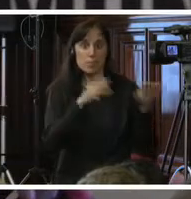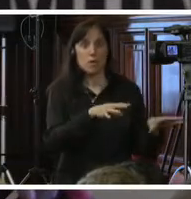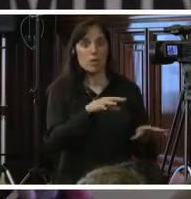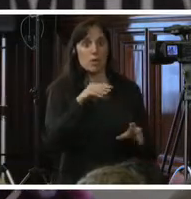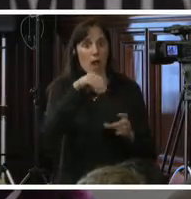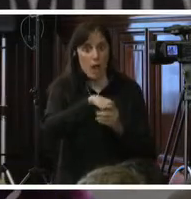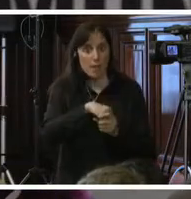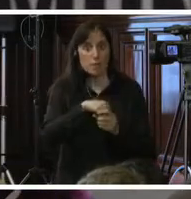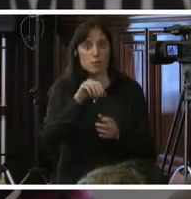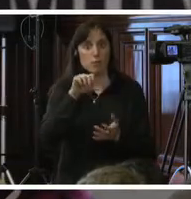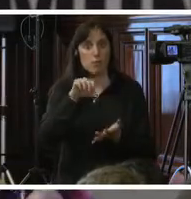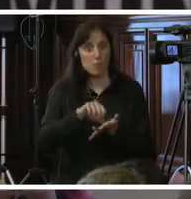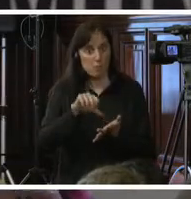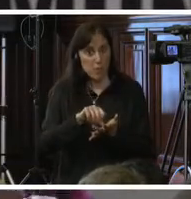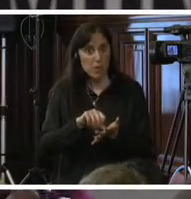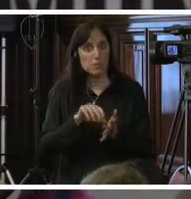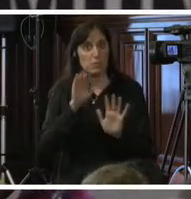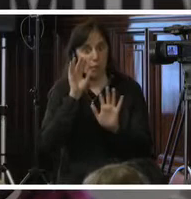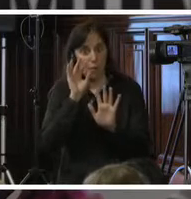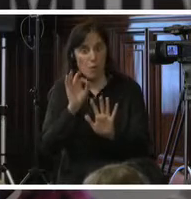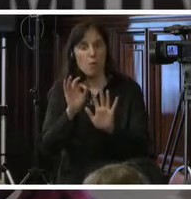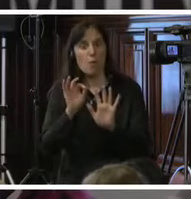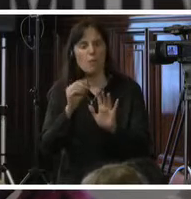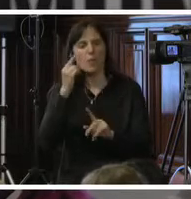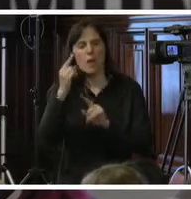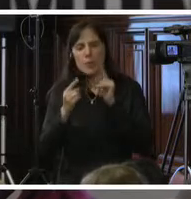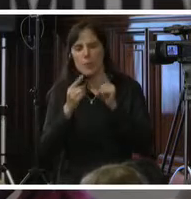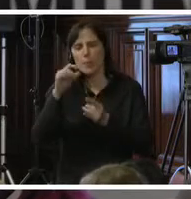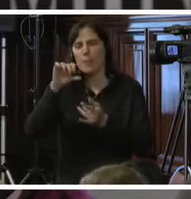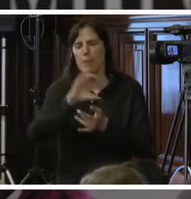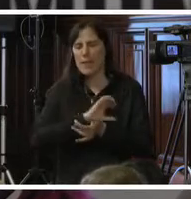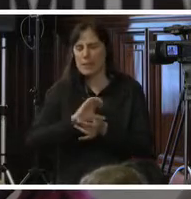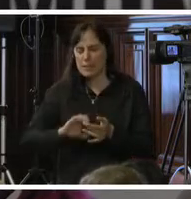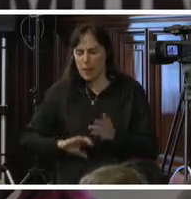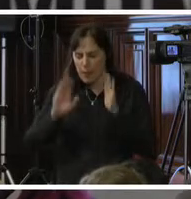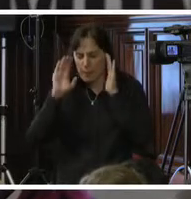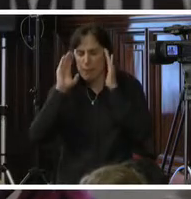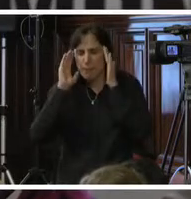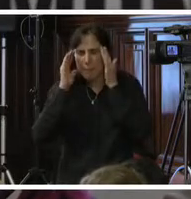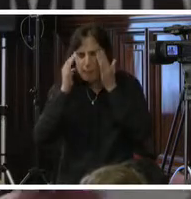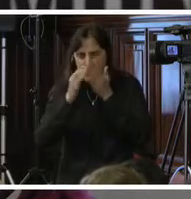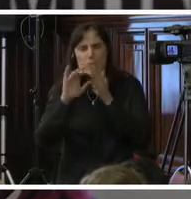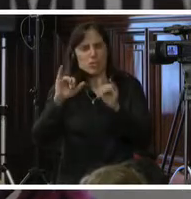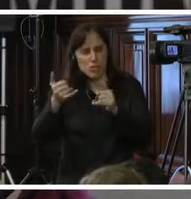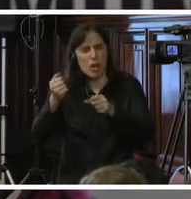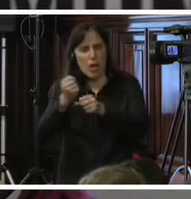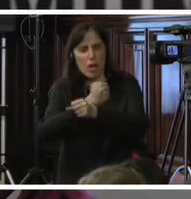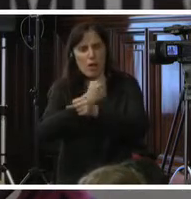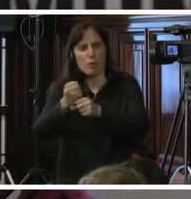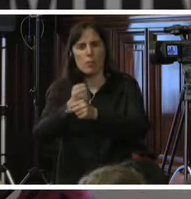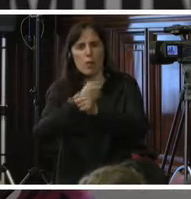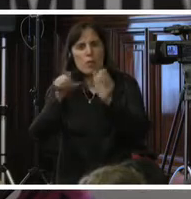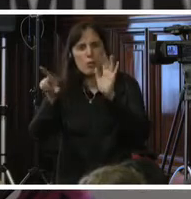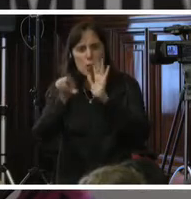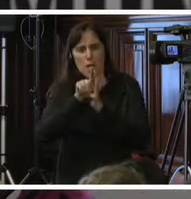lots of states focus because they've passed the legislation since they signed and ratified the instrument,